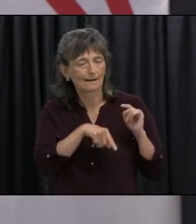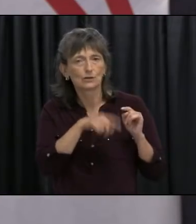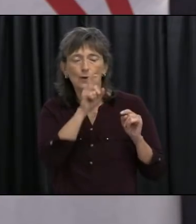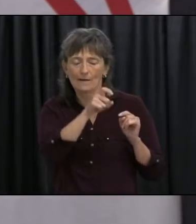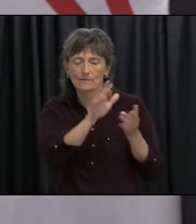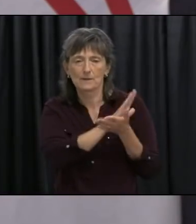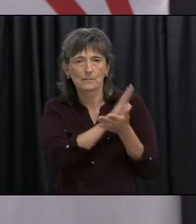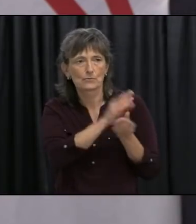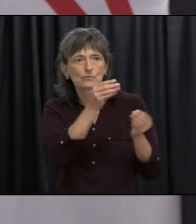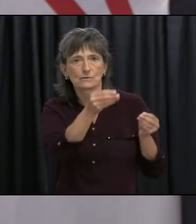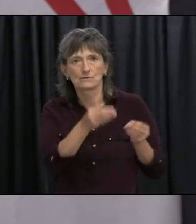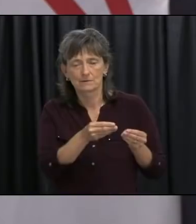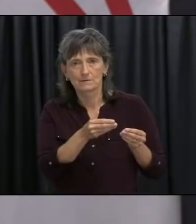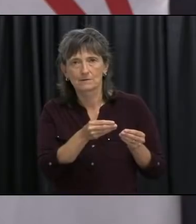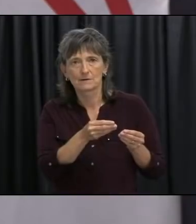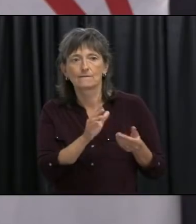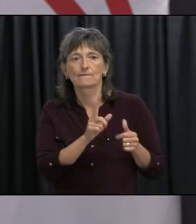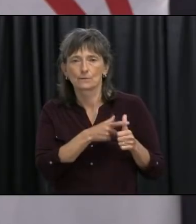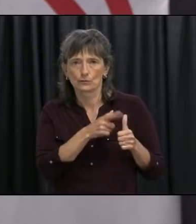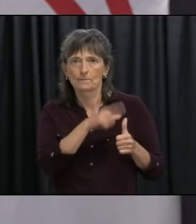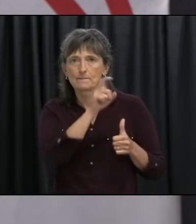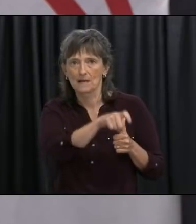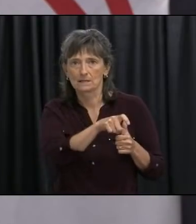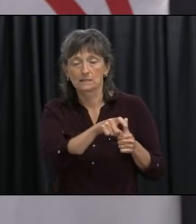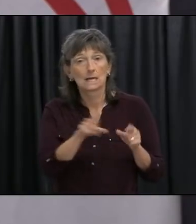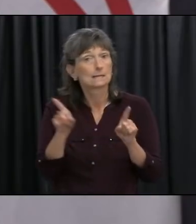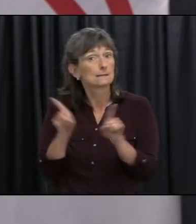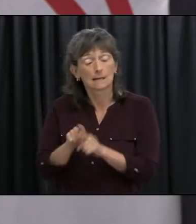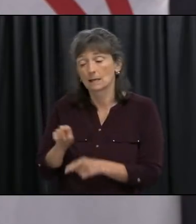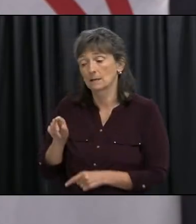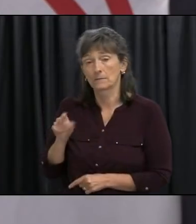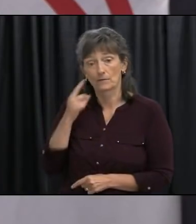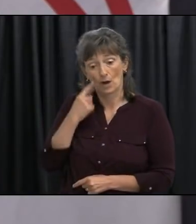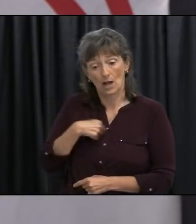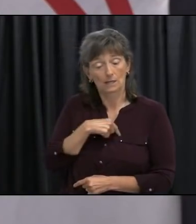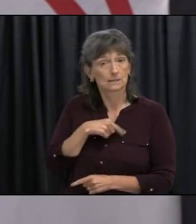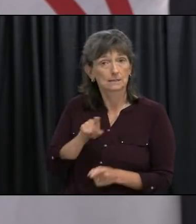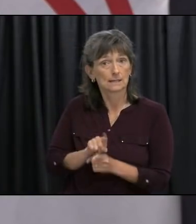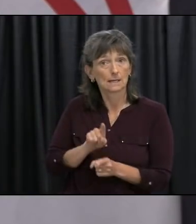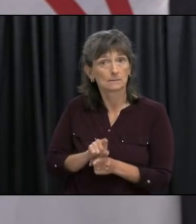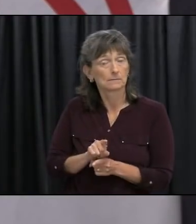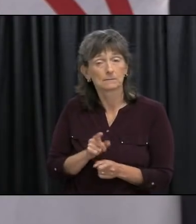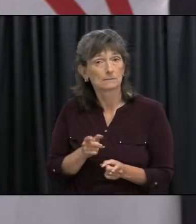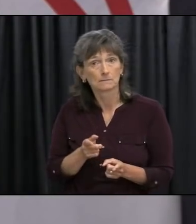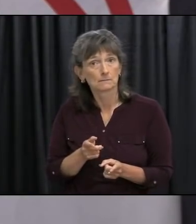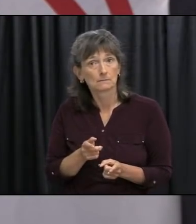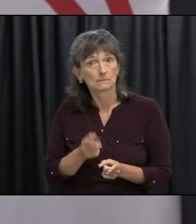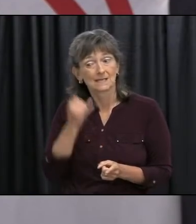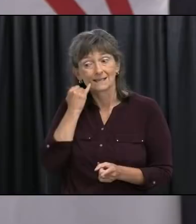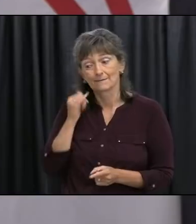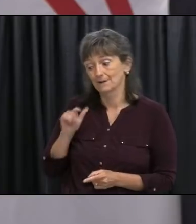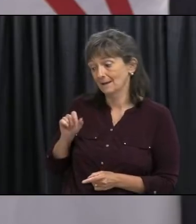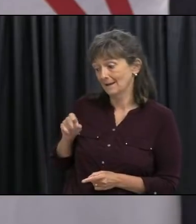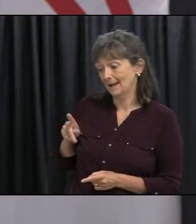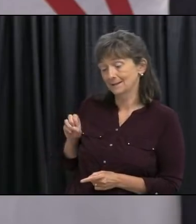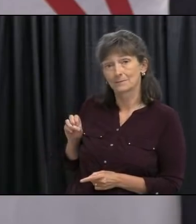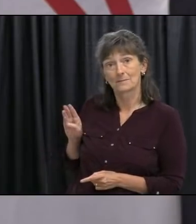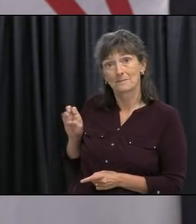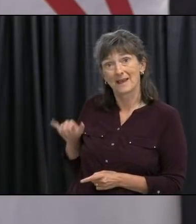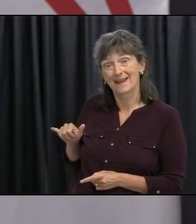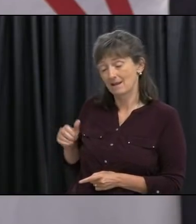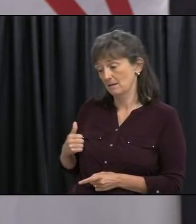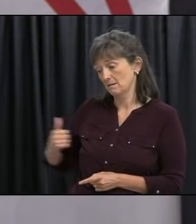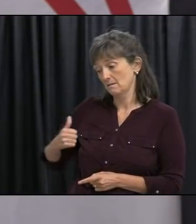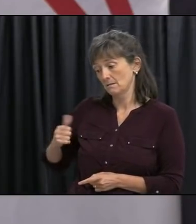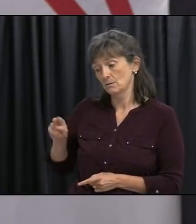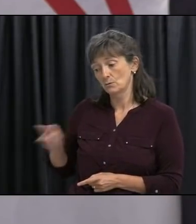parts of Labrador without a travel exemption. So the same would apply for us, for those residents that would live in the Gaspé region that are moving back